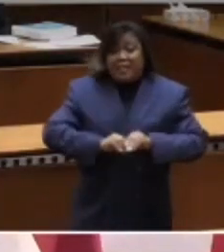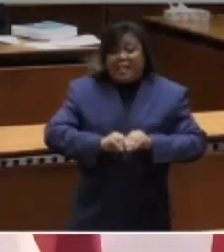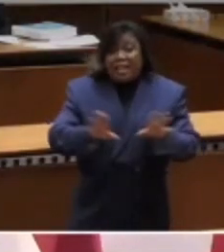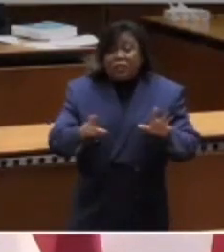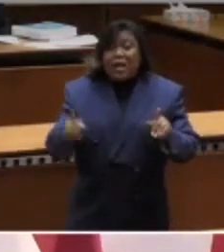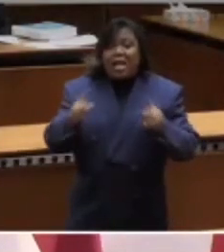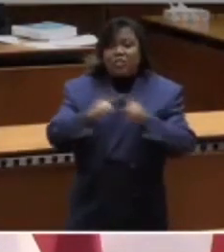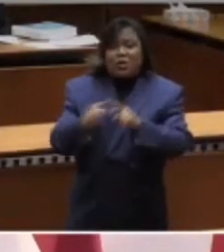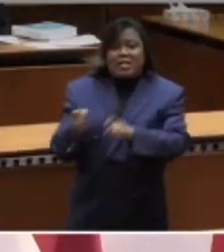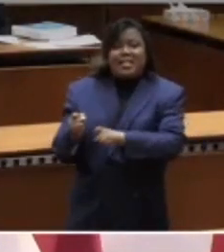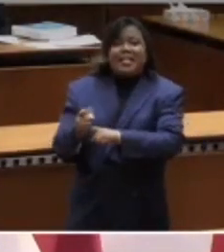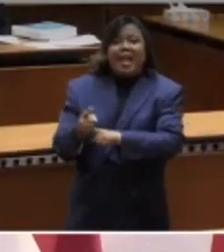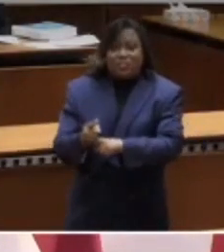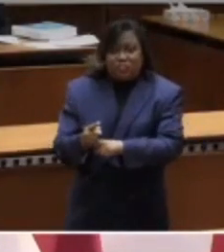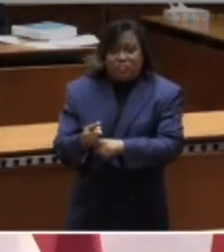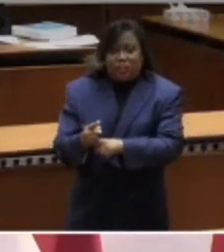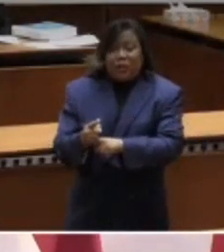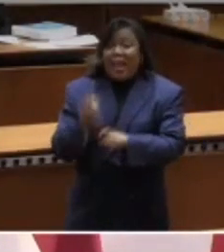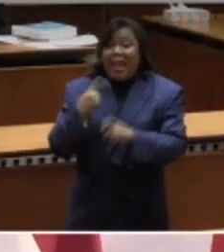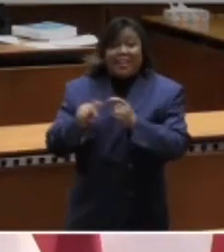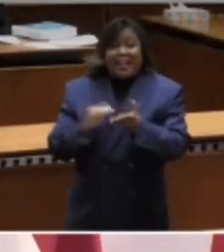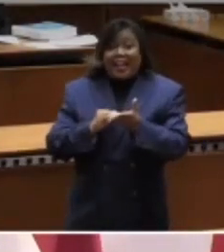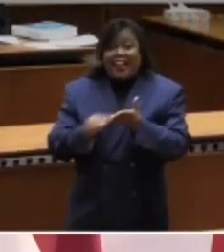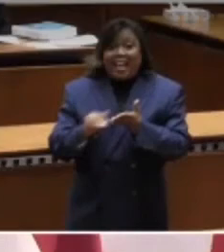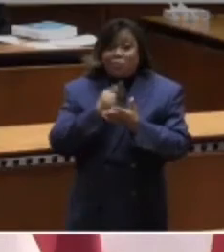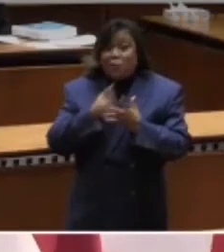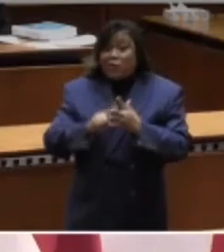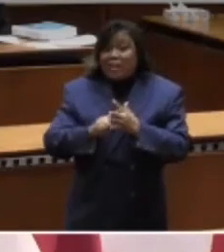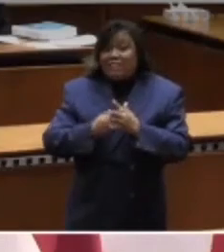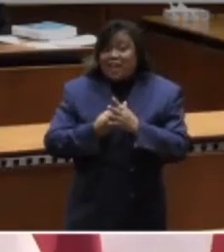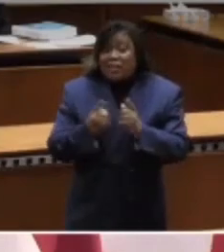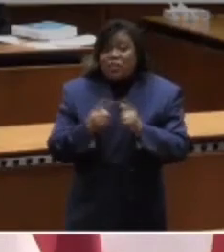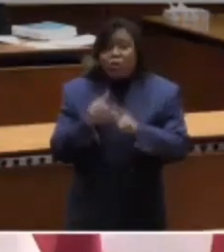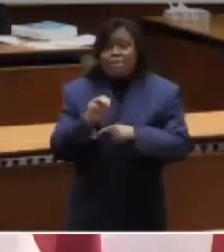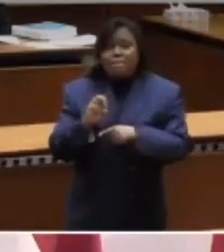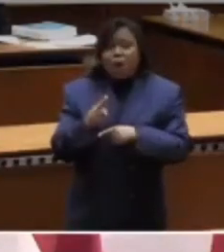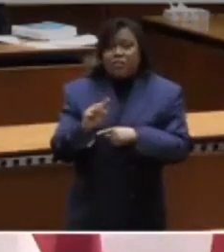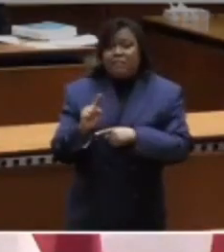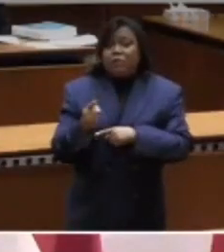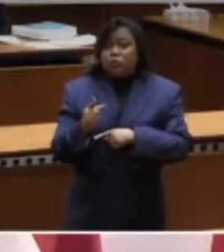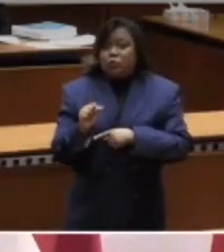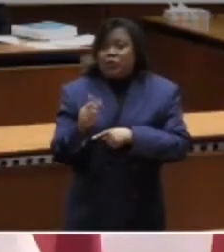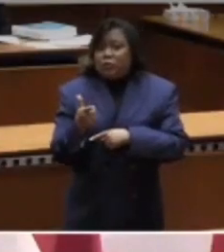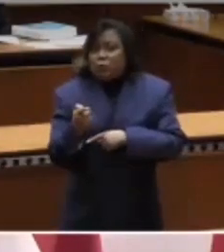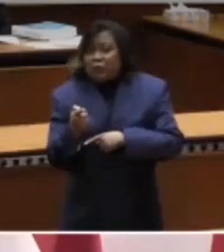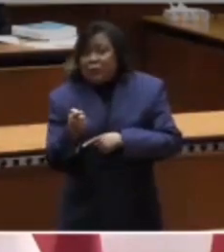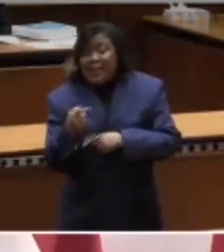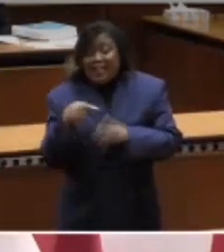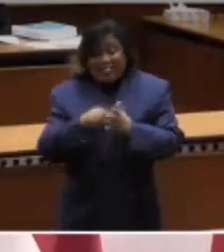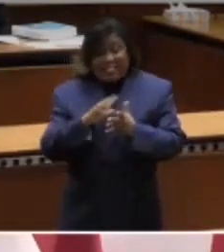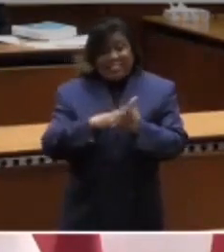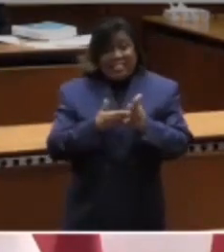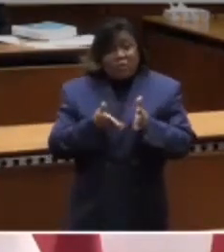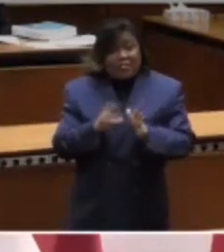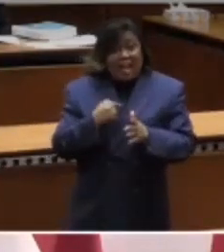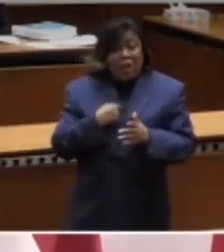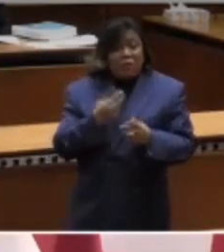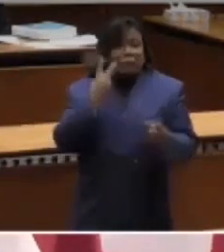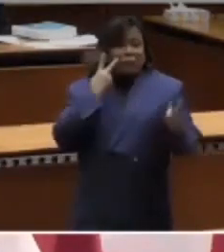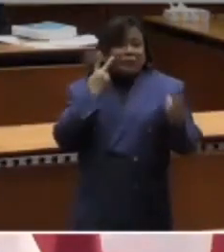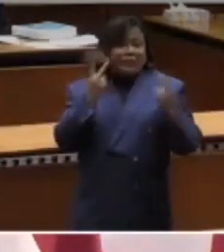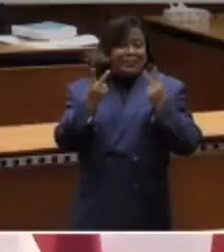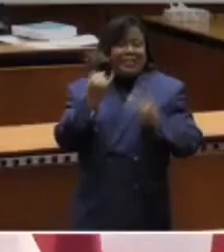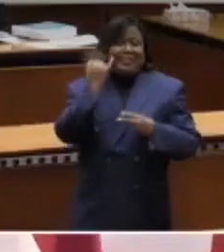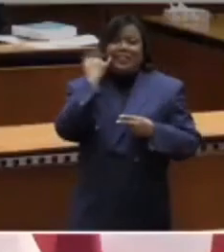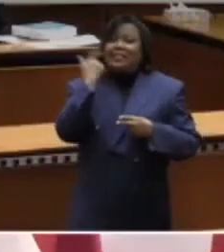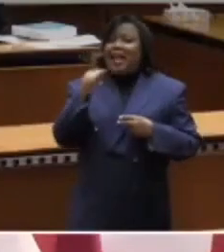issued until next year, and any layoffs won't be effective until March 1. This schedule will allow us to see